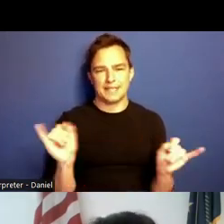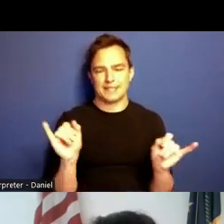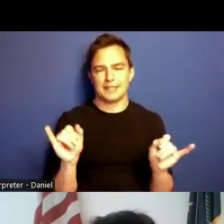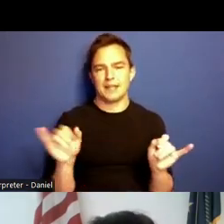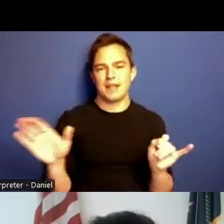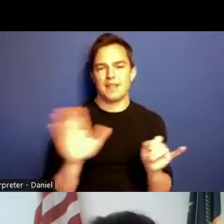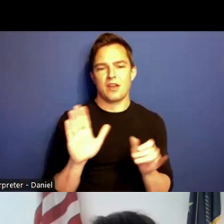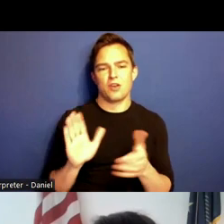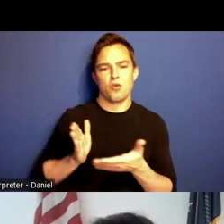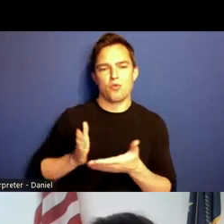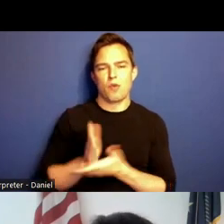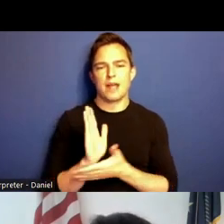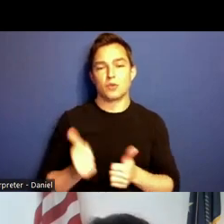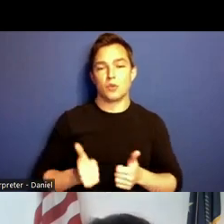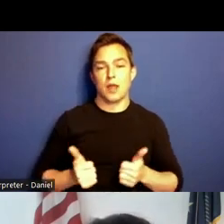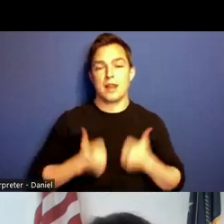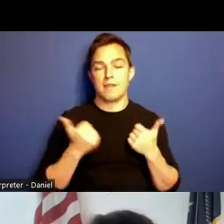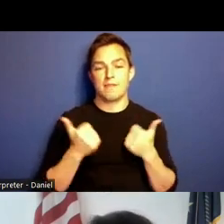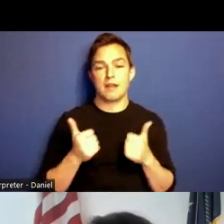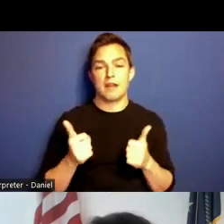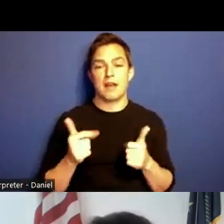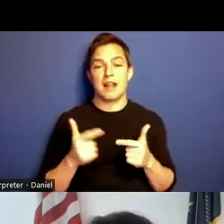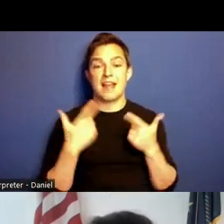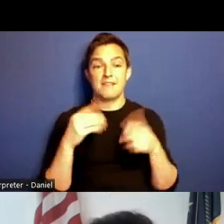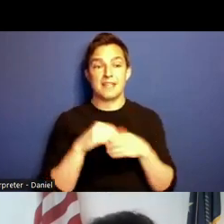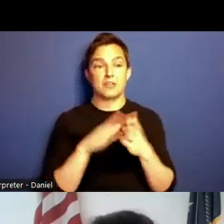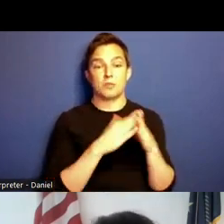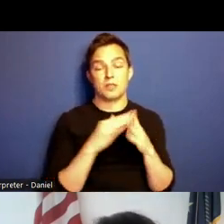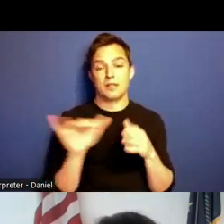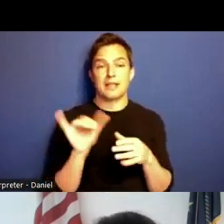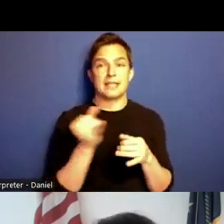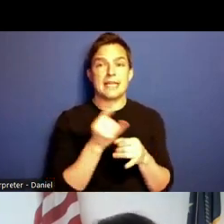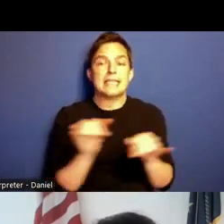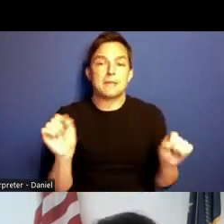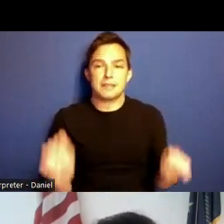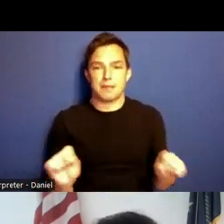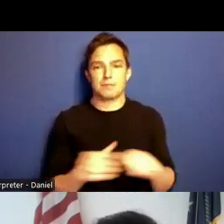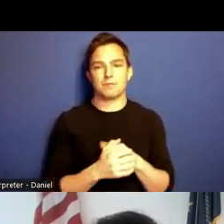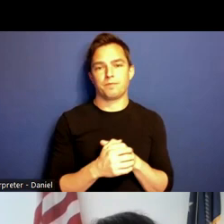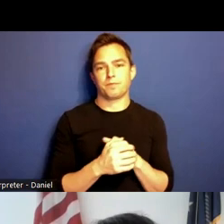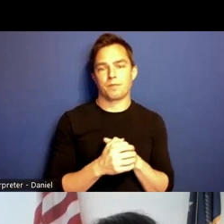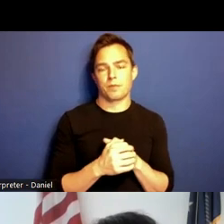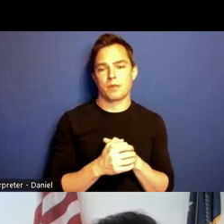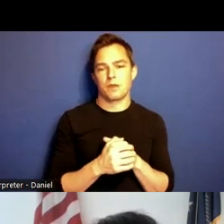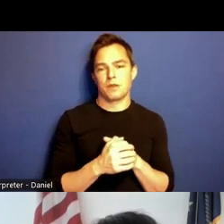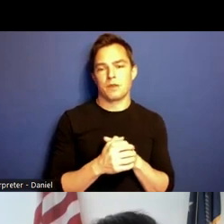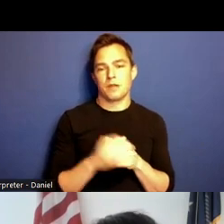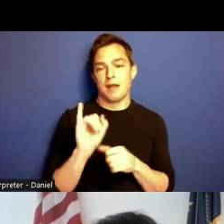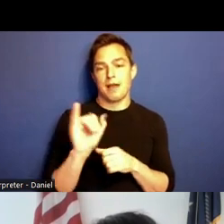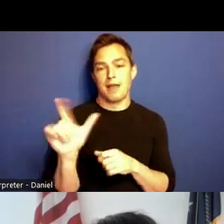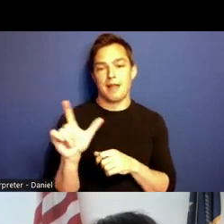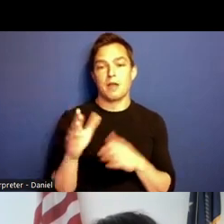right to live a life in the community as independently as they could. And the IL